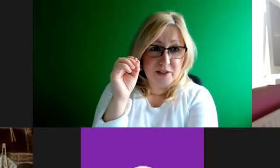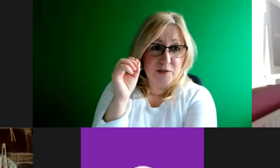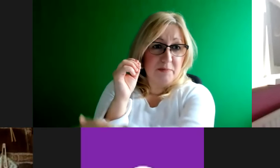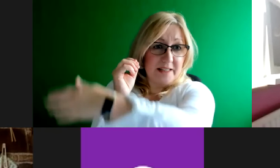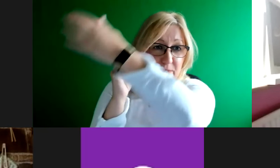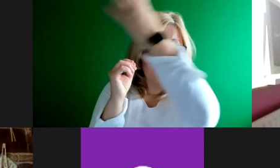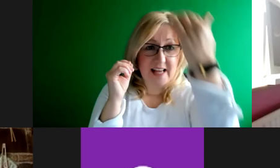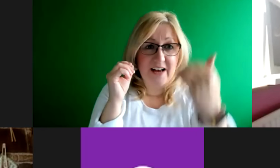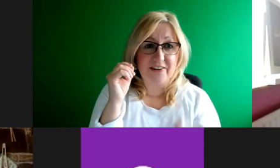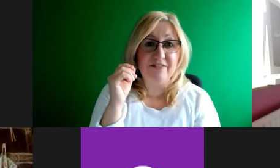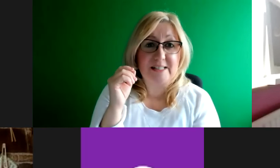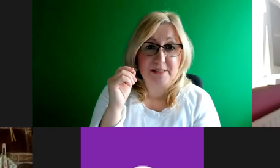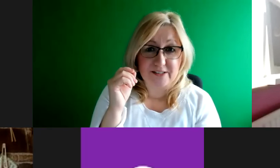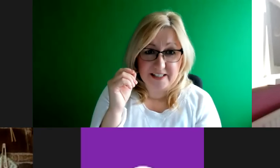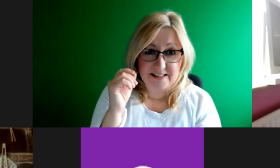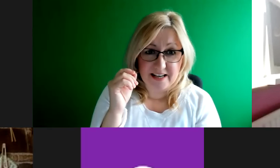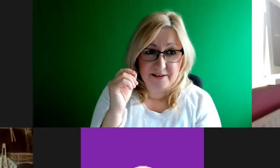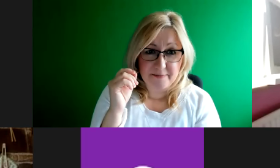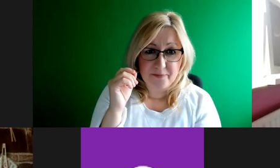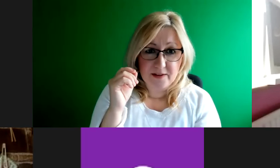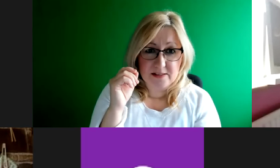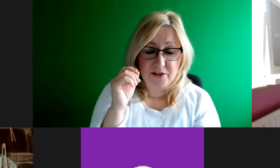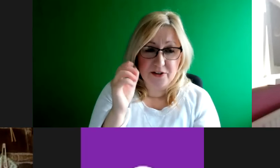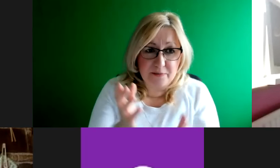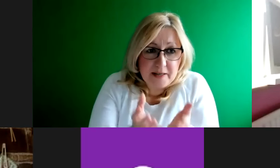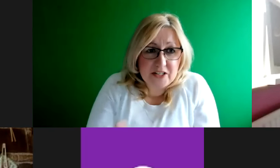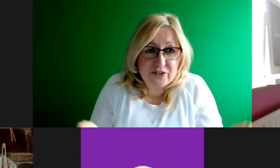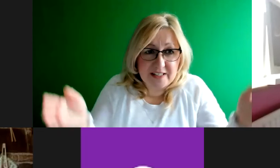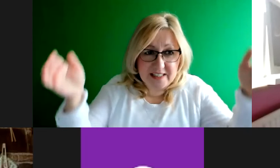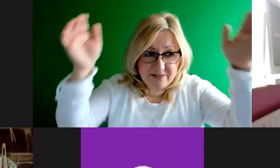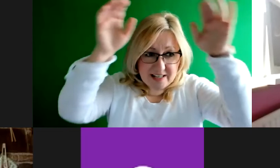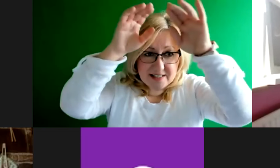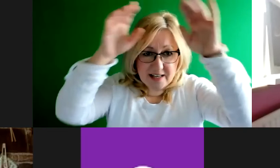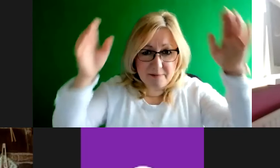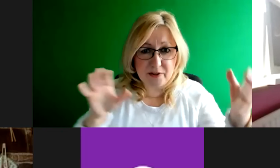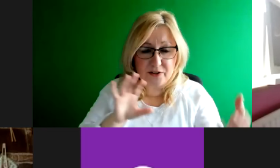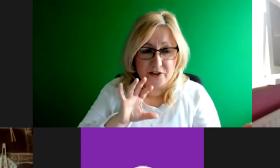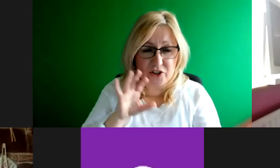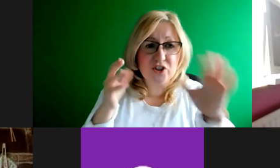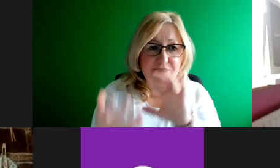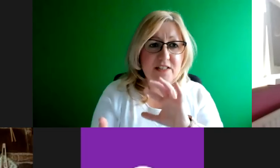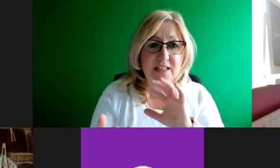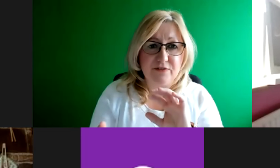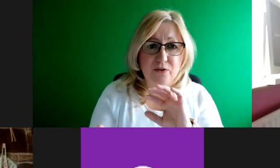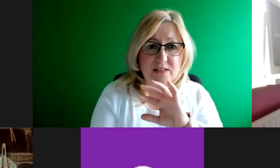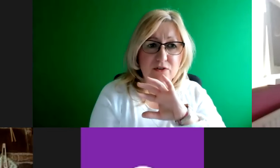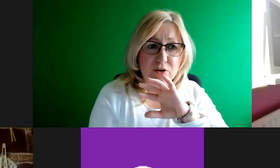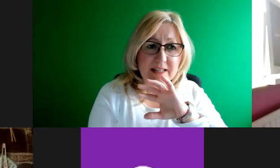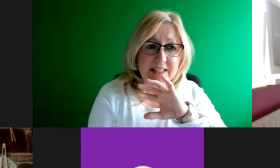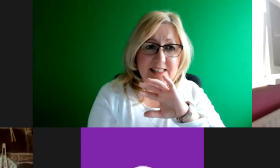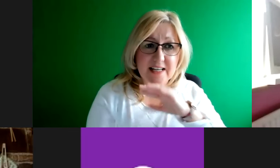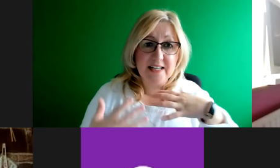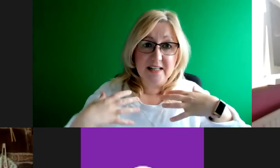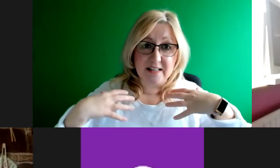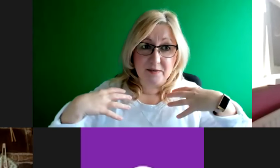and presumably we also have an invisible surrogate there. So you're picturing the event, yeah, but you're just shifting the focus. So